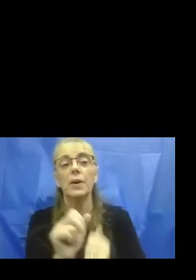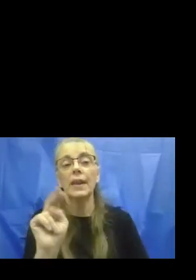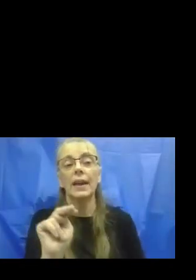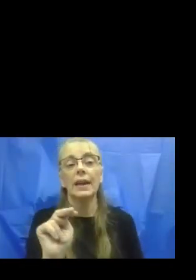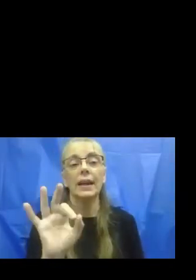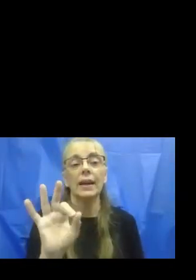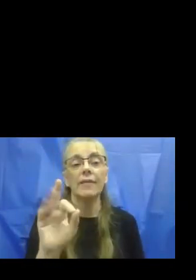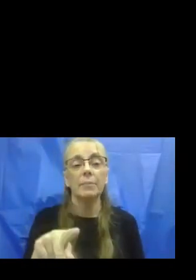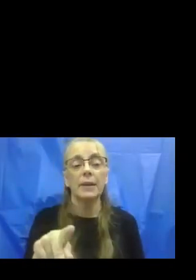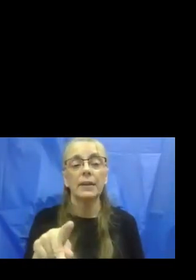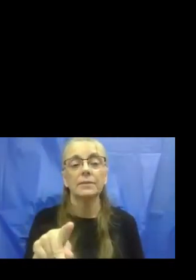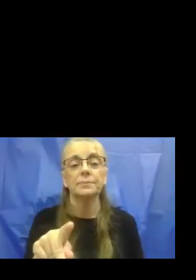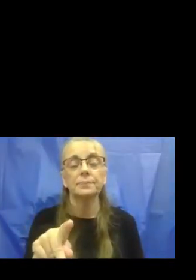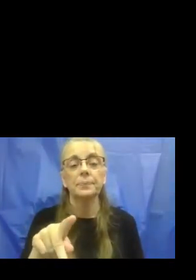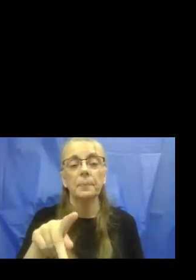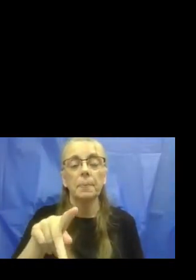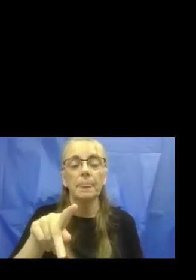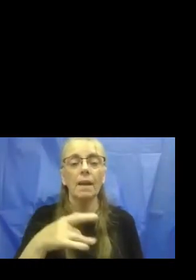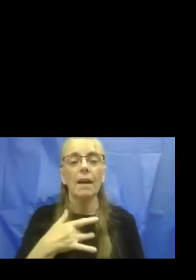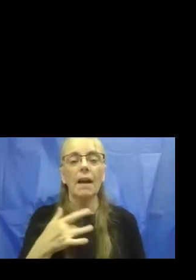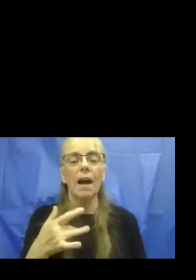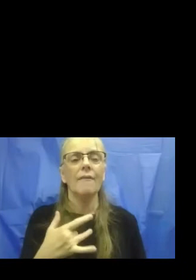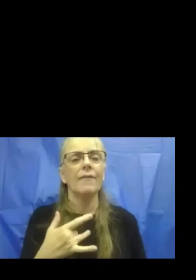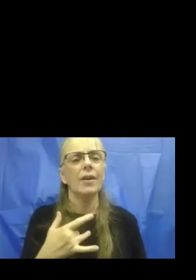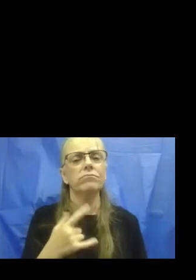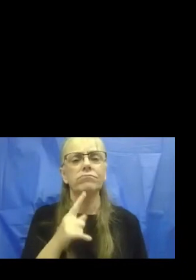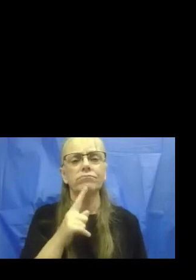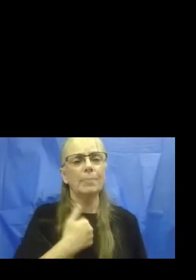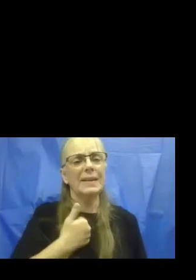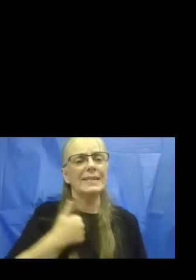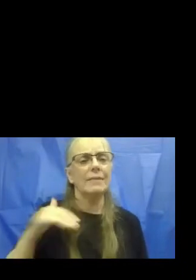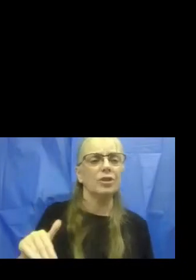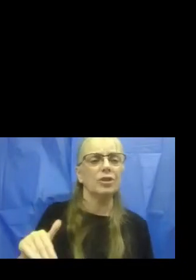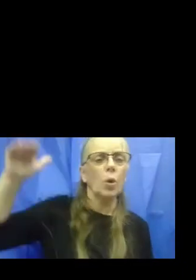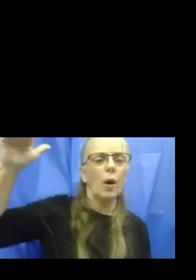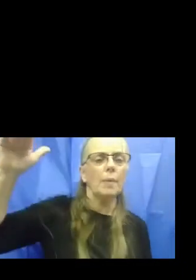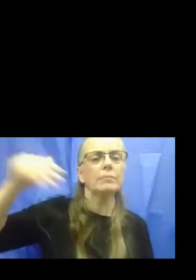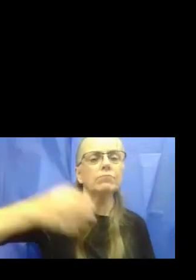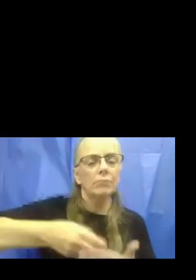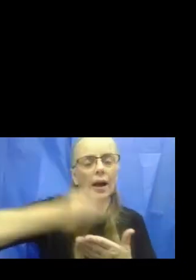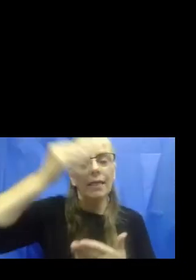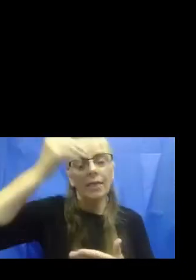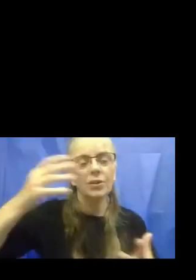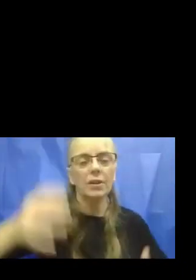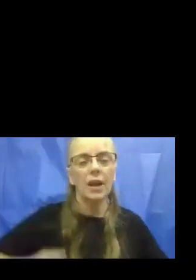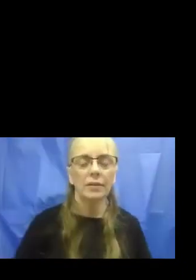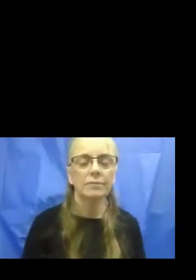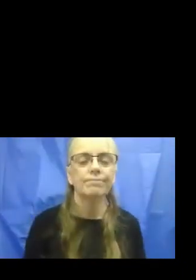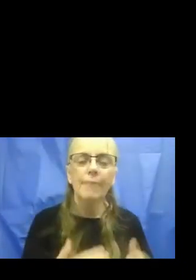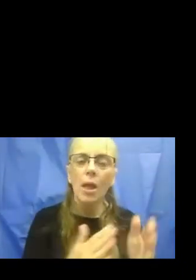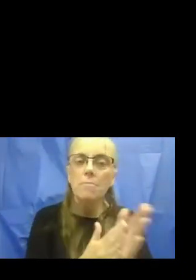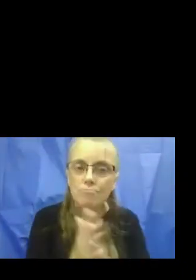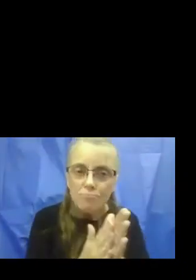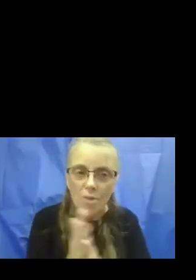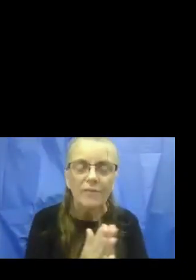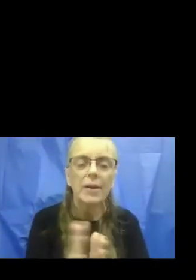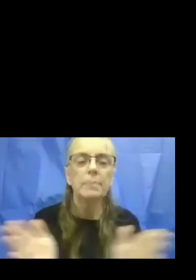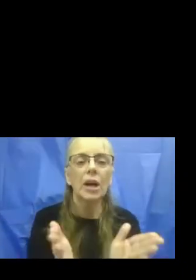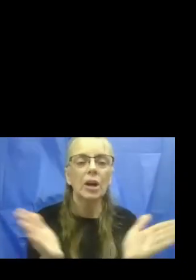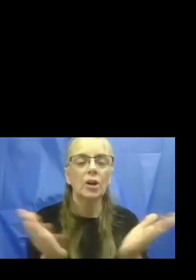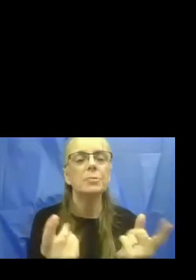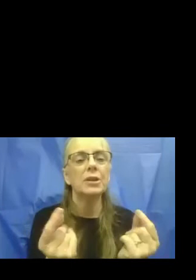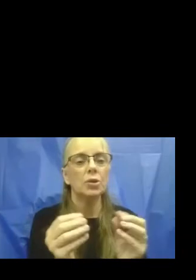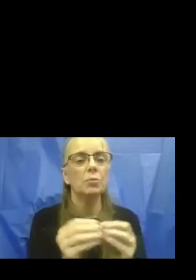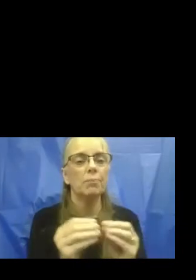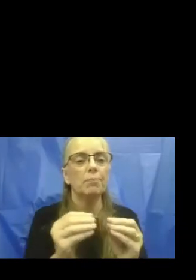lot. Motivated me and pushed me to do more. And because of her, I am going to school and have